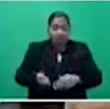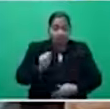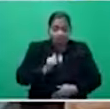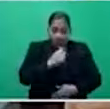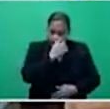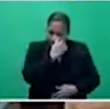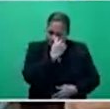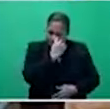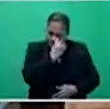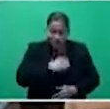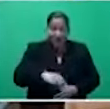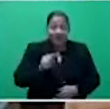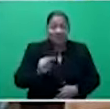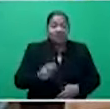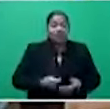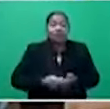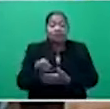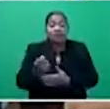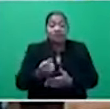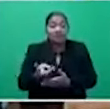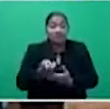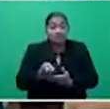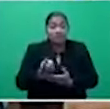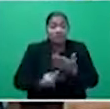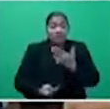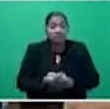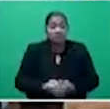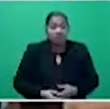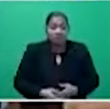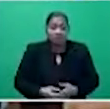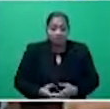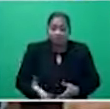pegged to the salary was caught in the 2013 allowance.